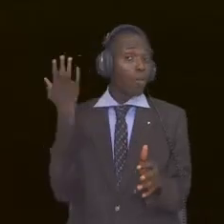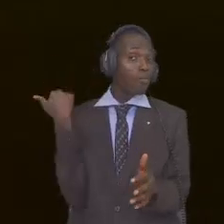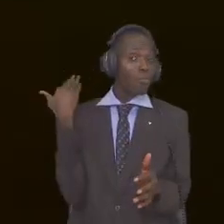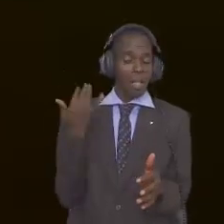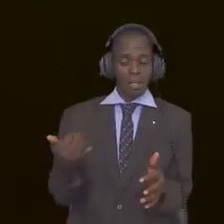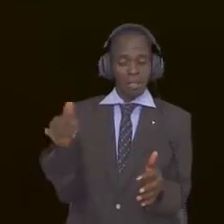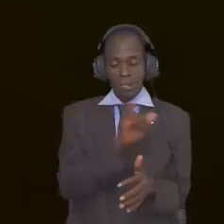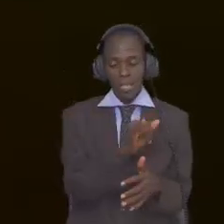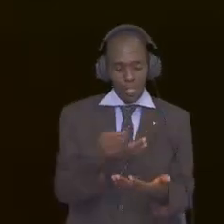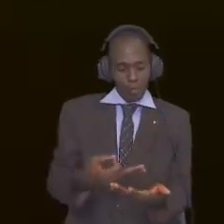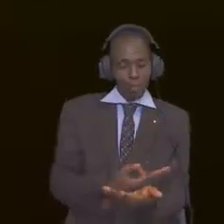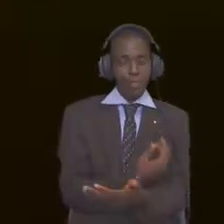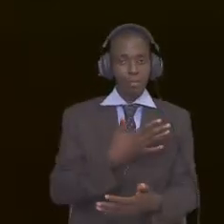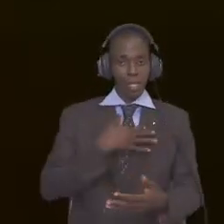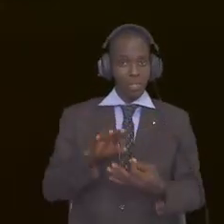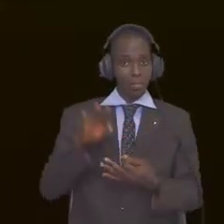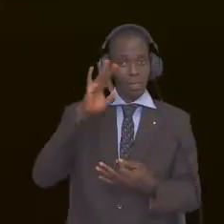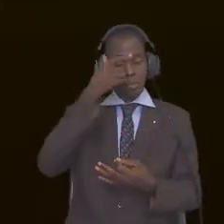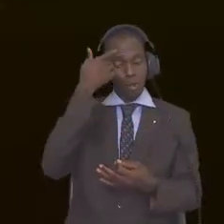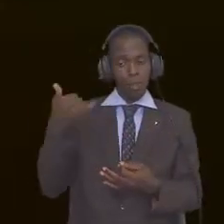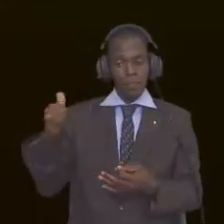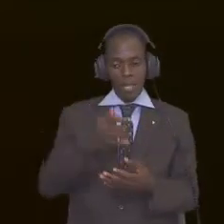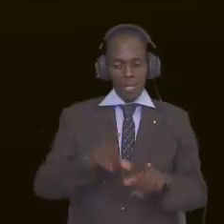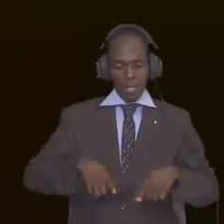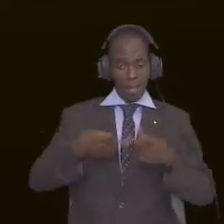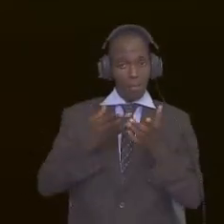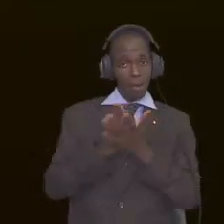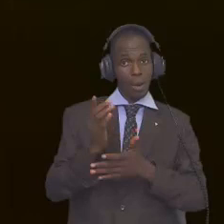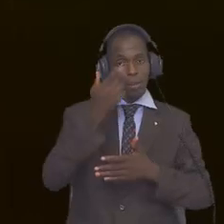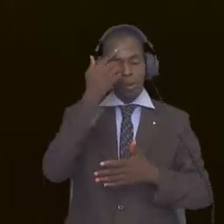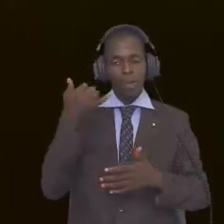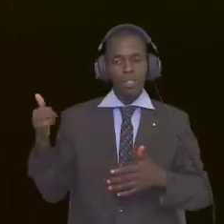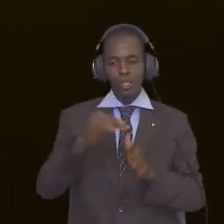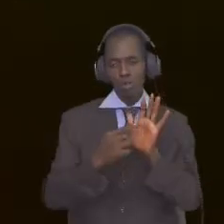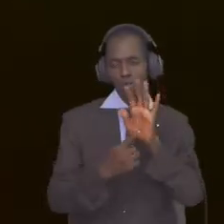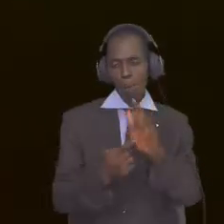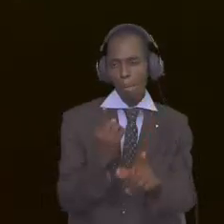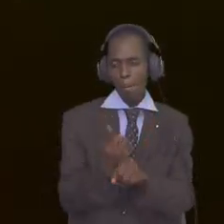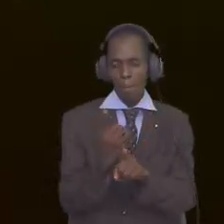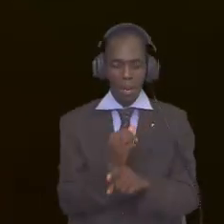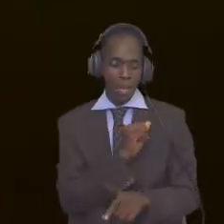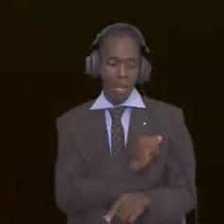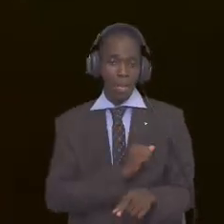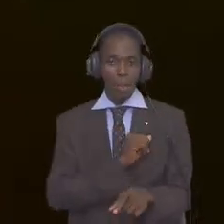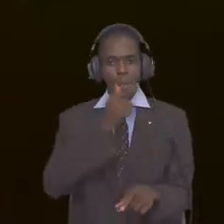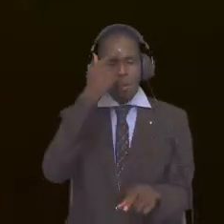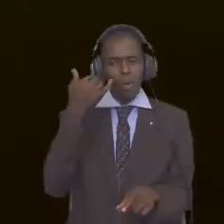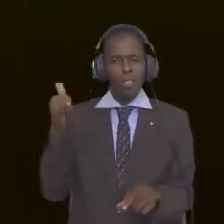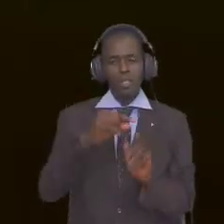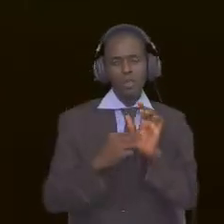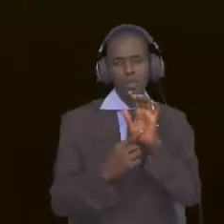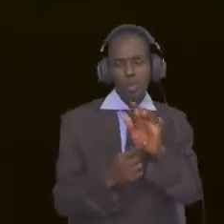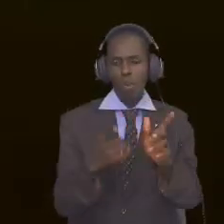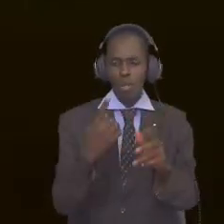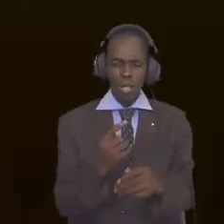live right, because they showed the proper action, and because they show the affection they